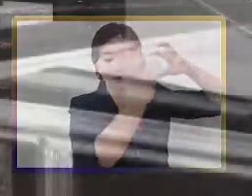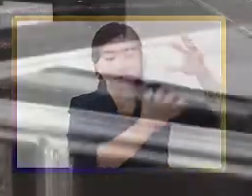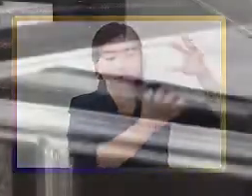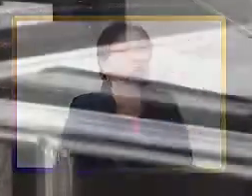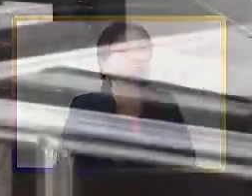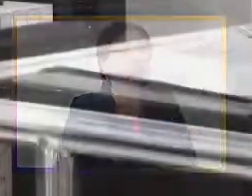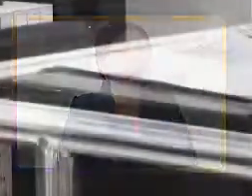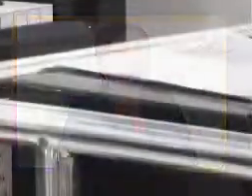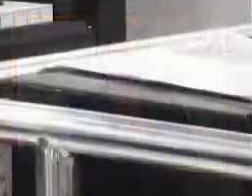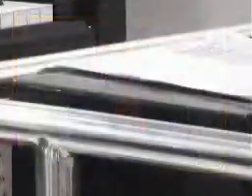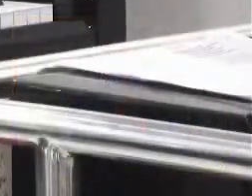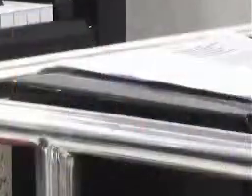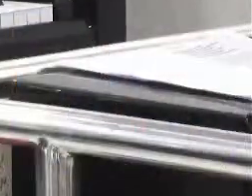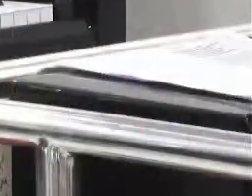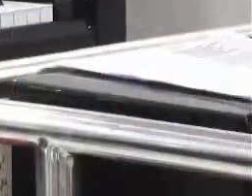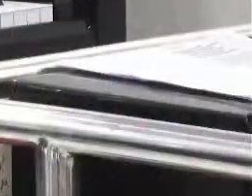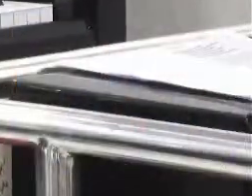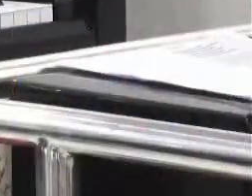clouds.